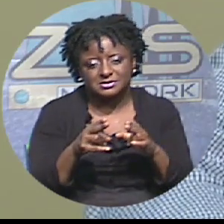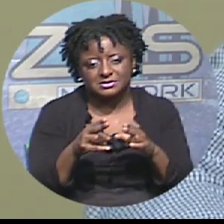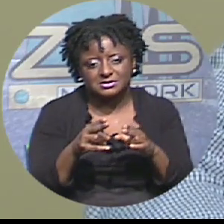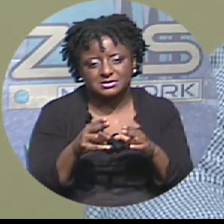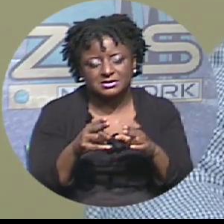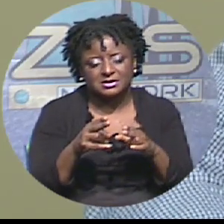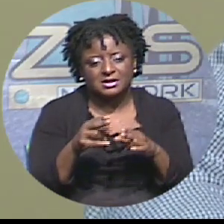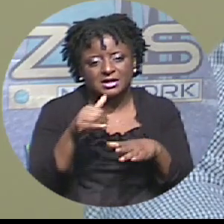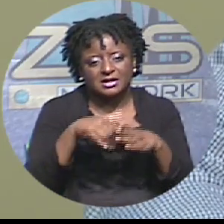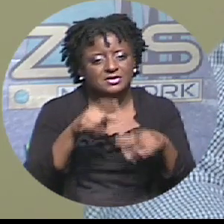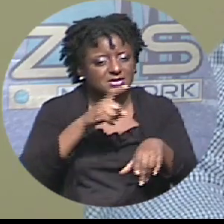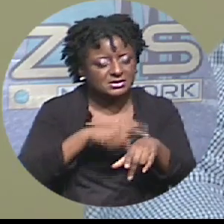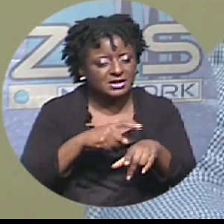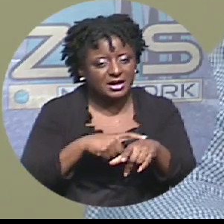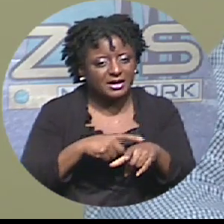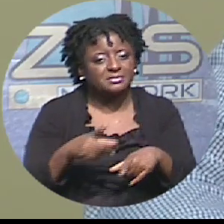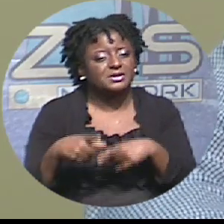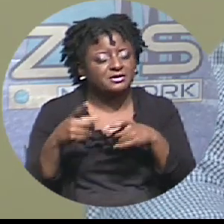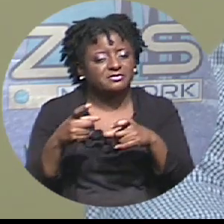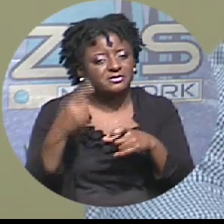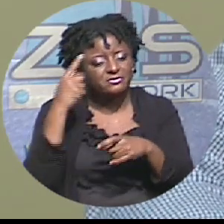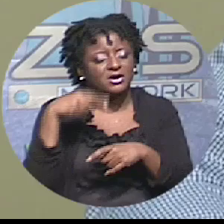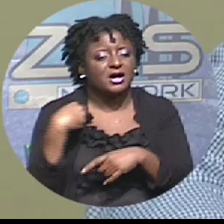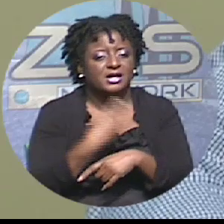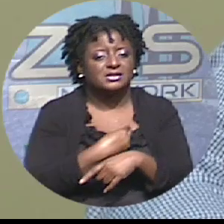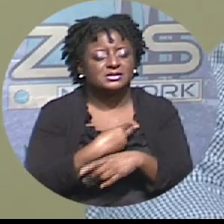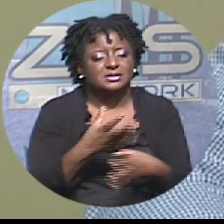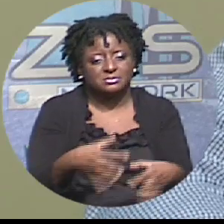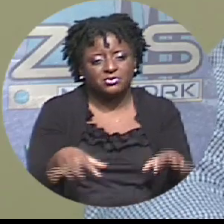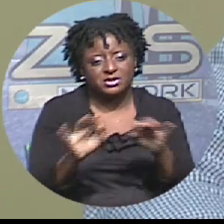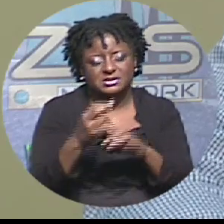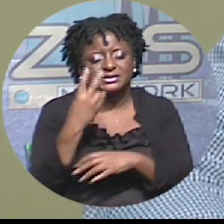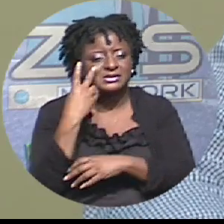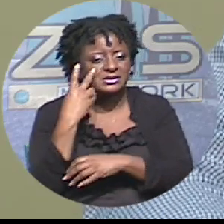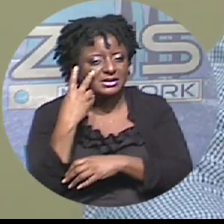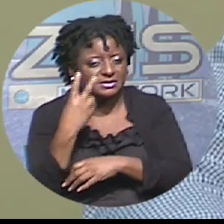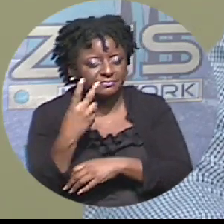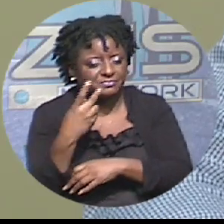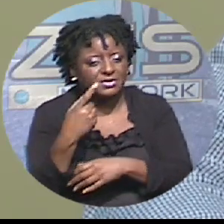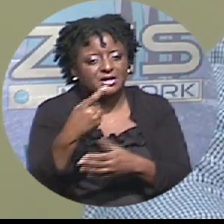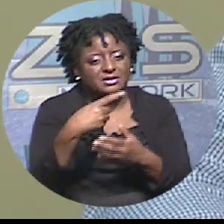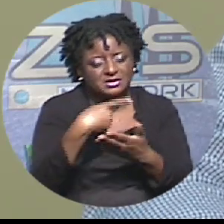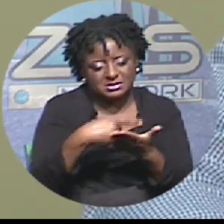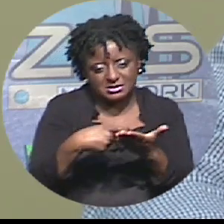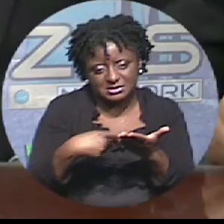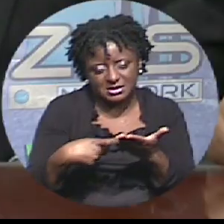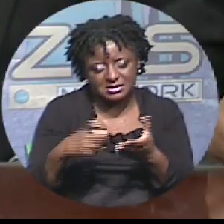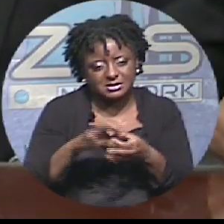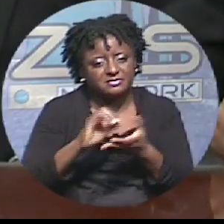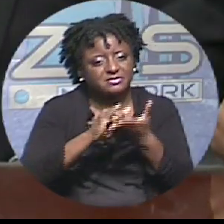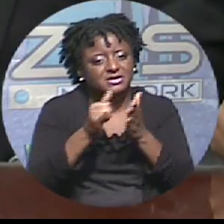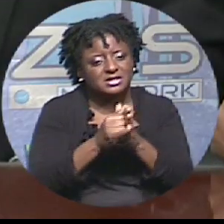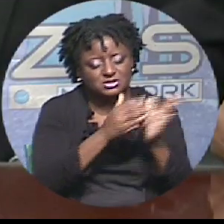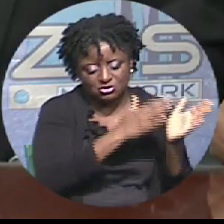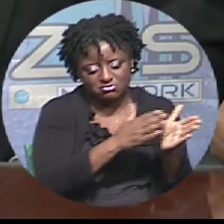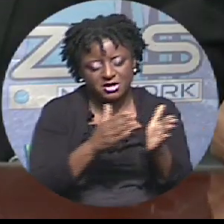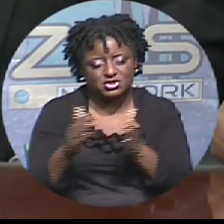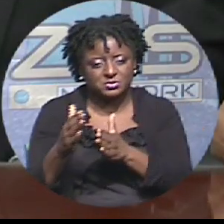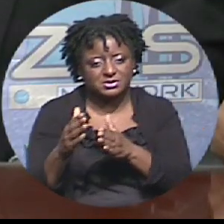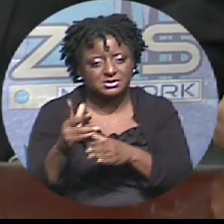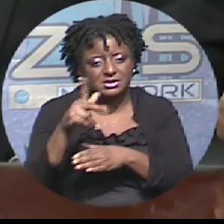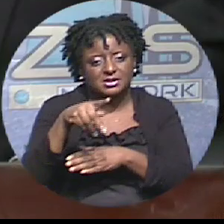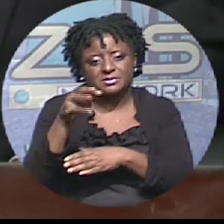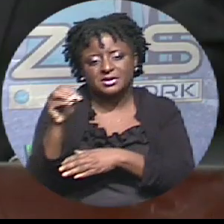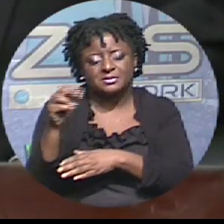been projected. But for us, again, it's important for us to see the details of these arrangements. Well, the Prime Minister said himself